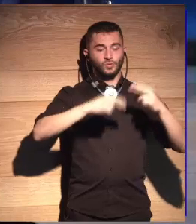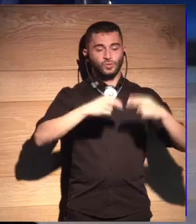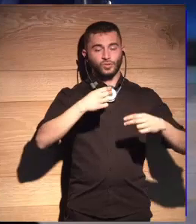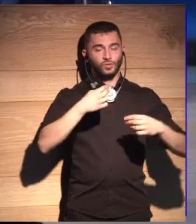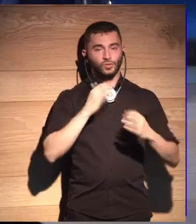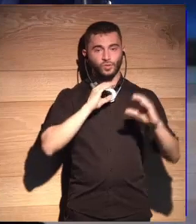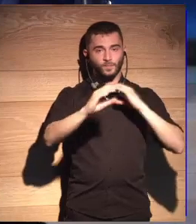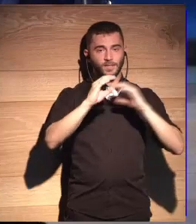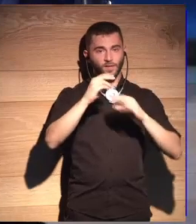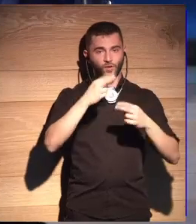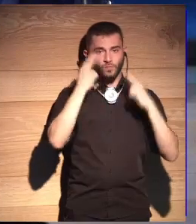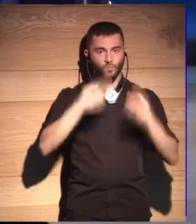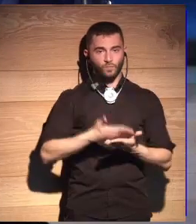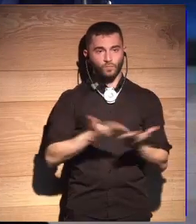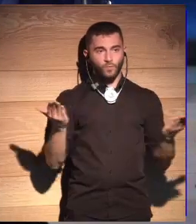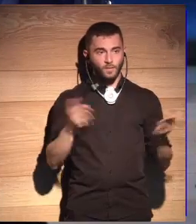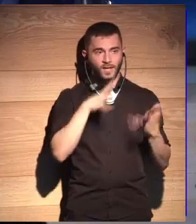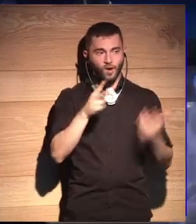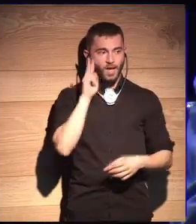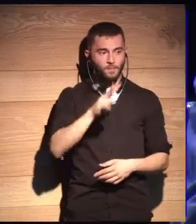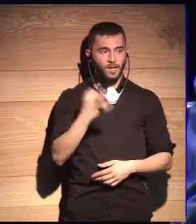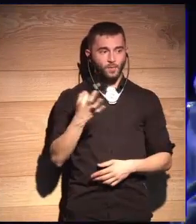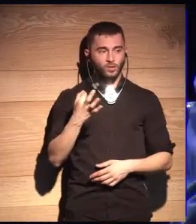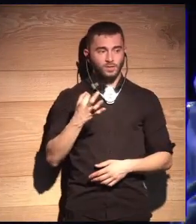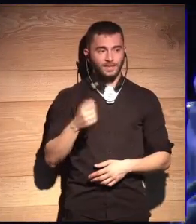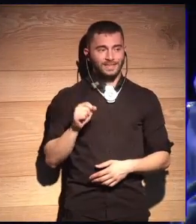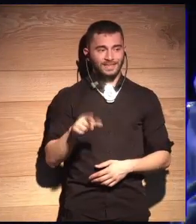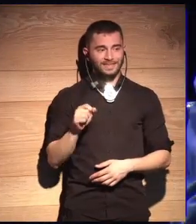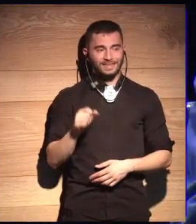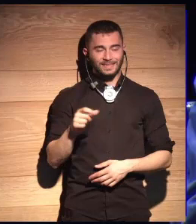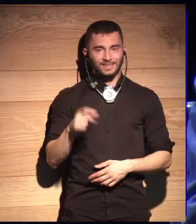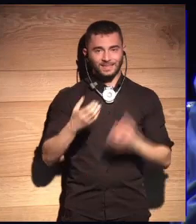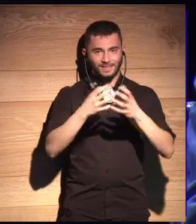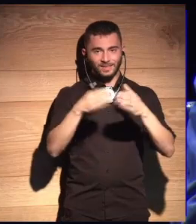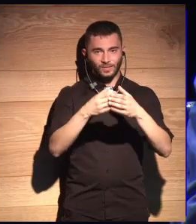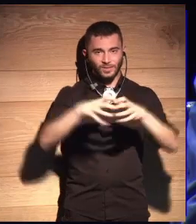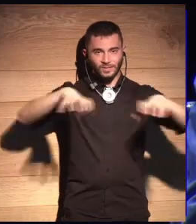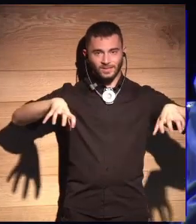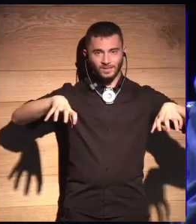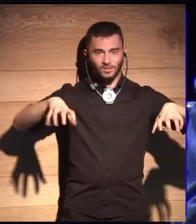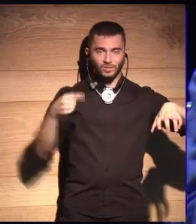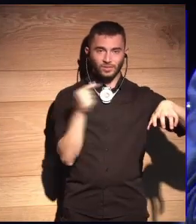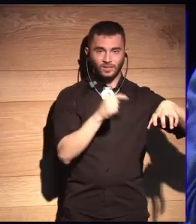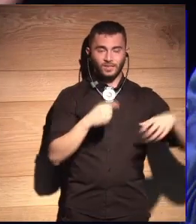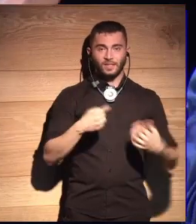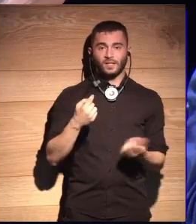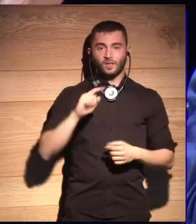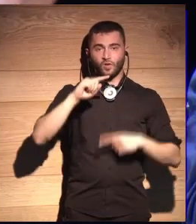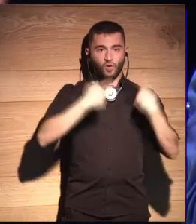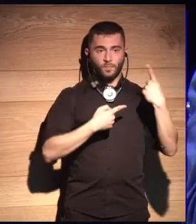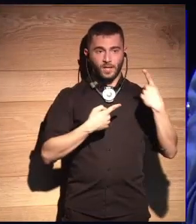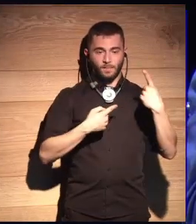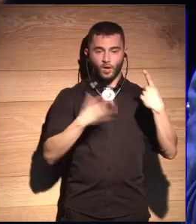situation where from the public conversation, in the public conversation we are starting to see two sides,